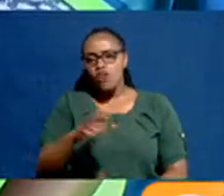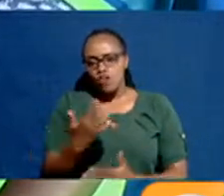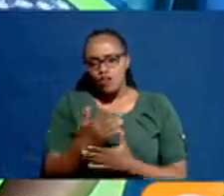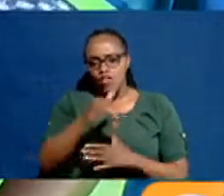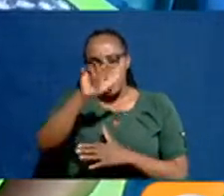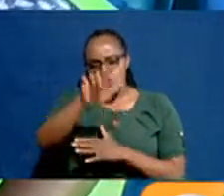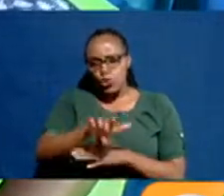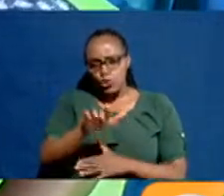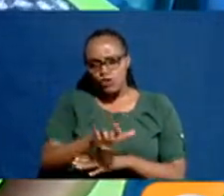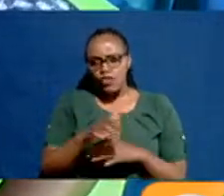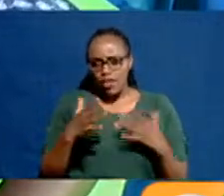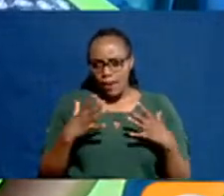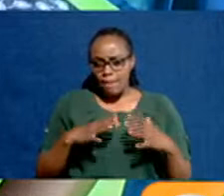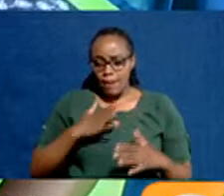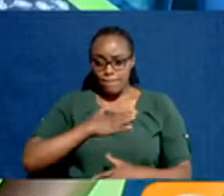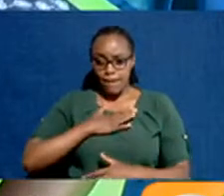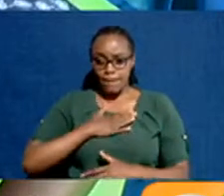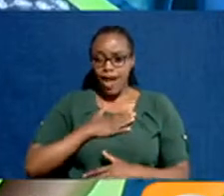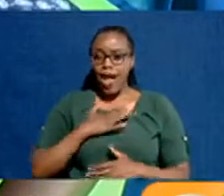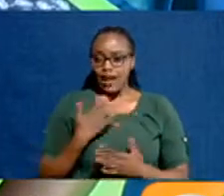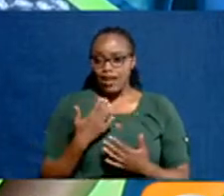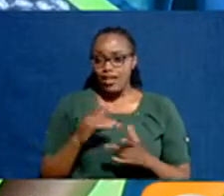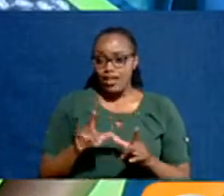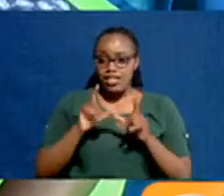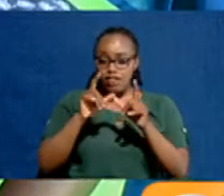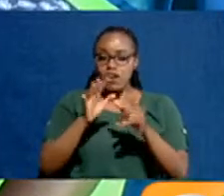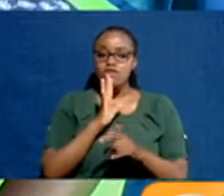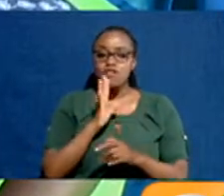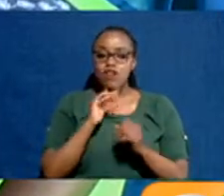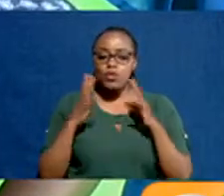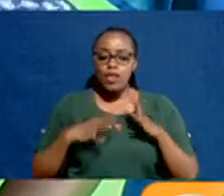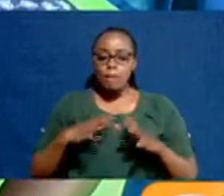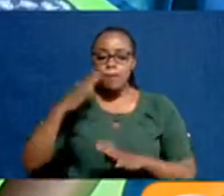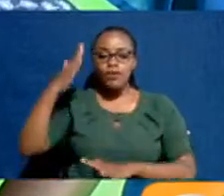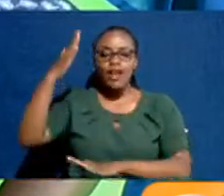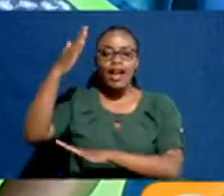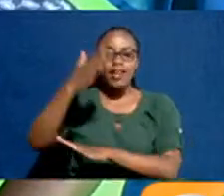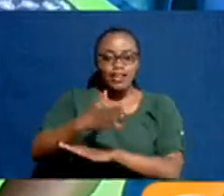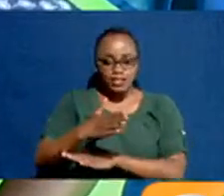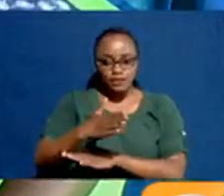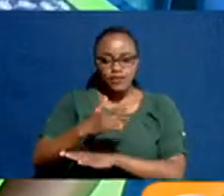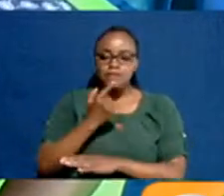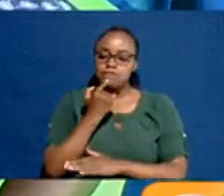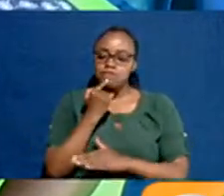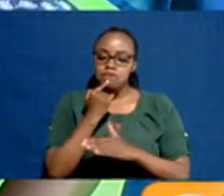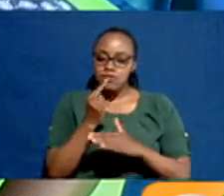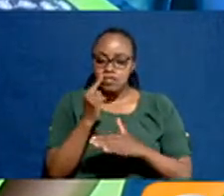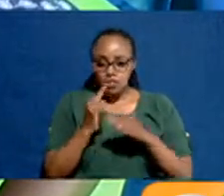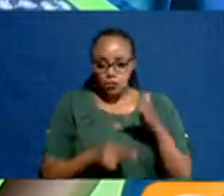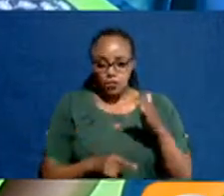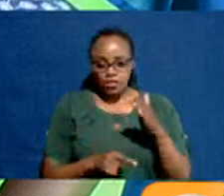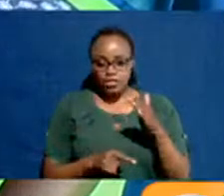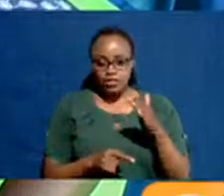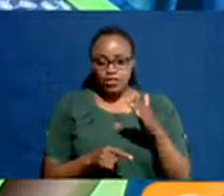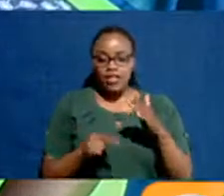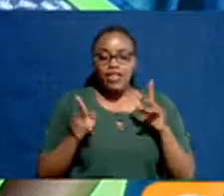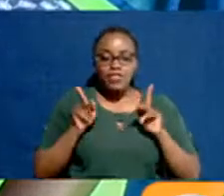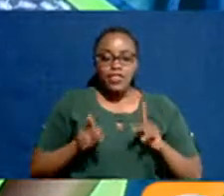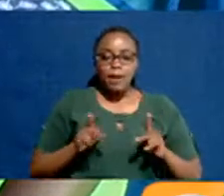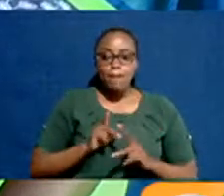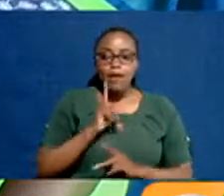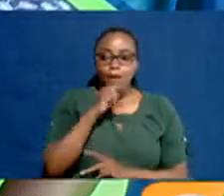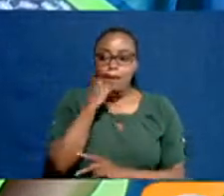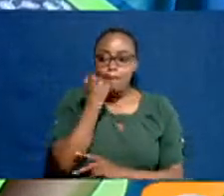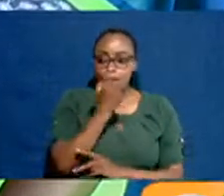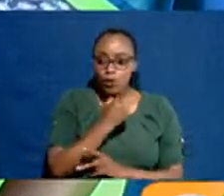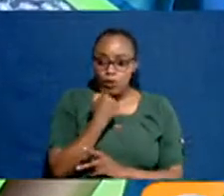of the pyramid. And that's my gift. I talk to the people directly. What I was saying, the people who are